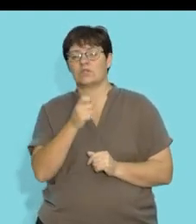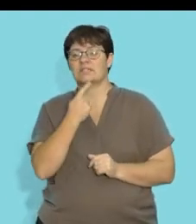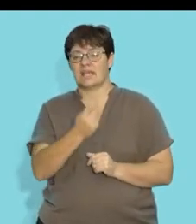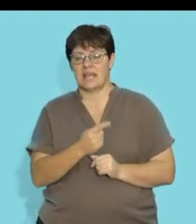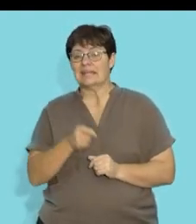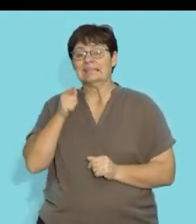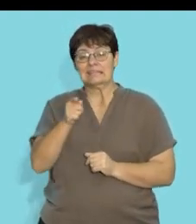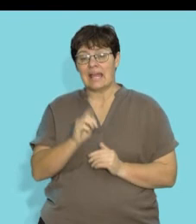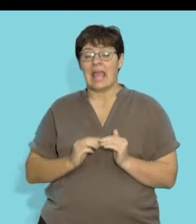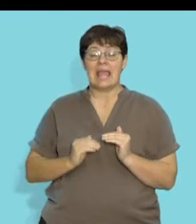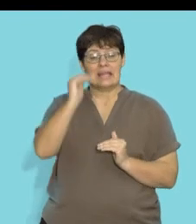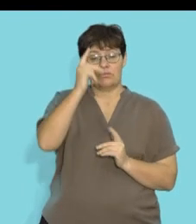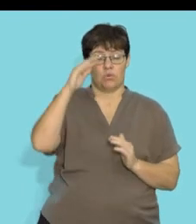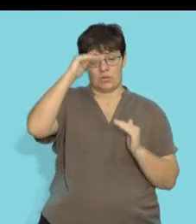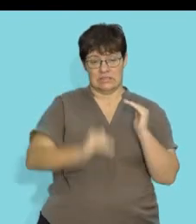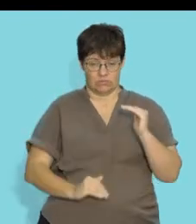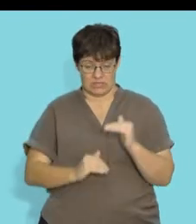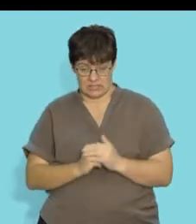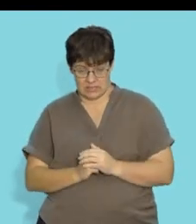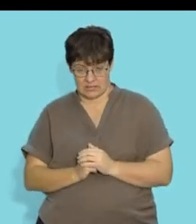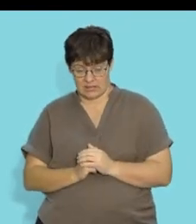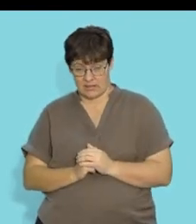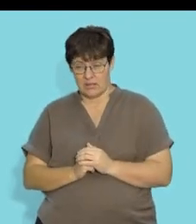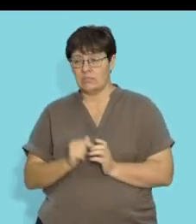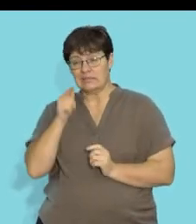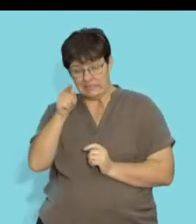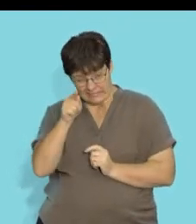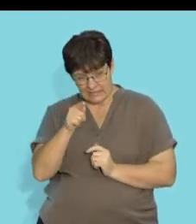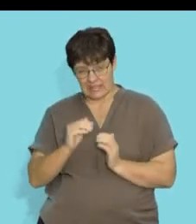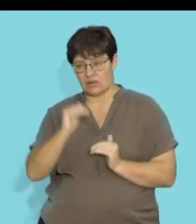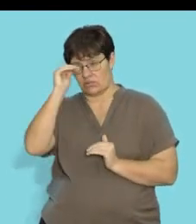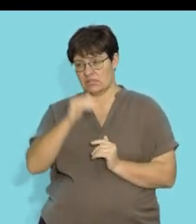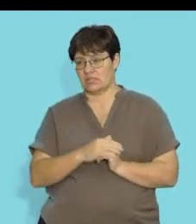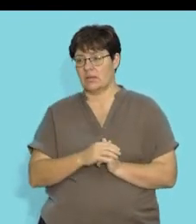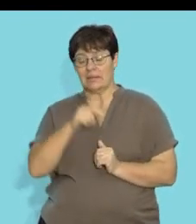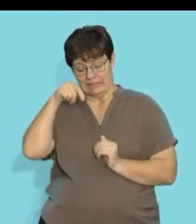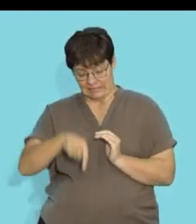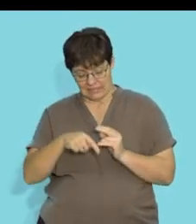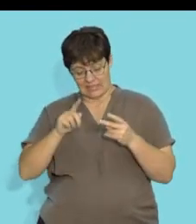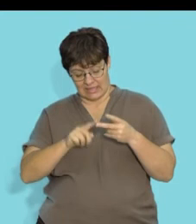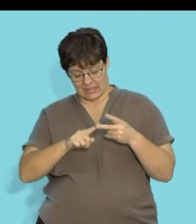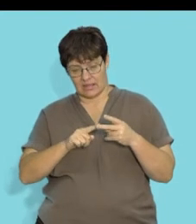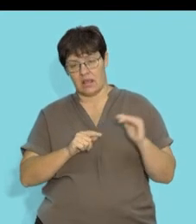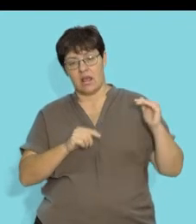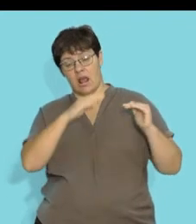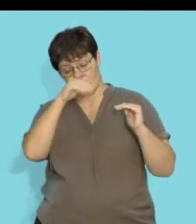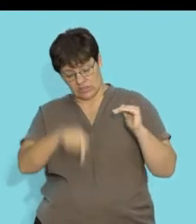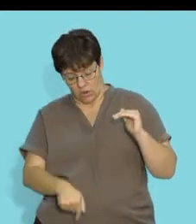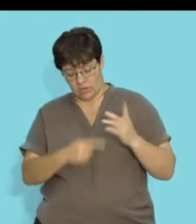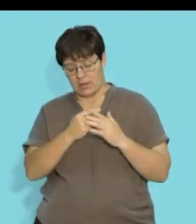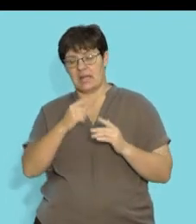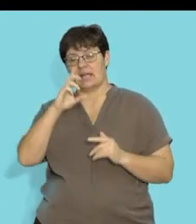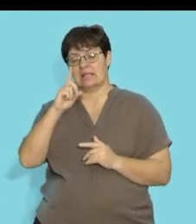because at times the question might be, is this increasing or decreasing? But with this one, this is a